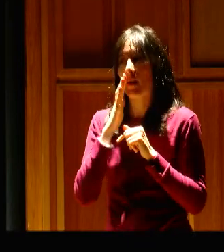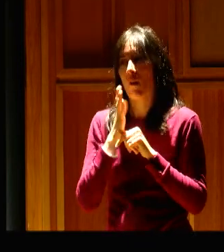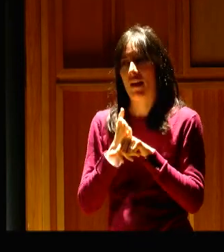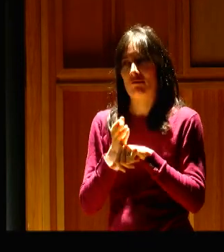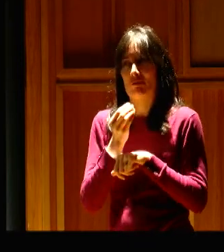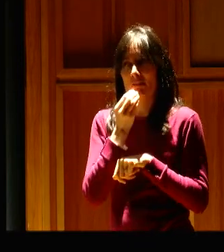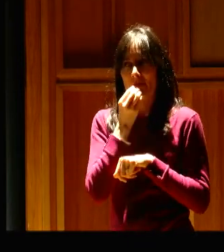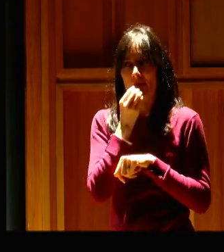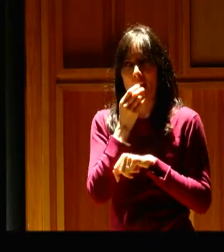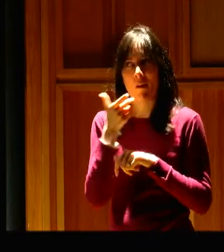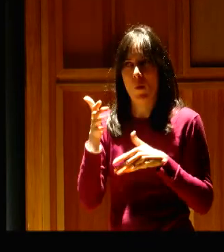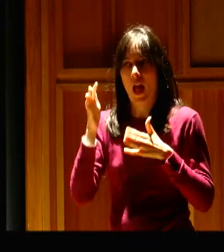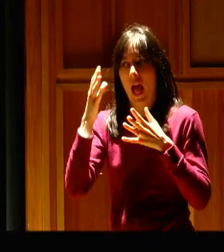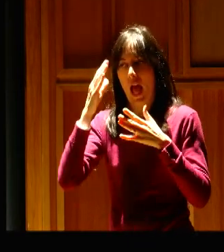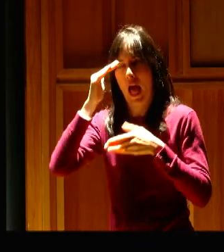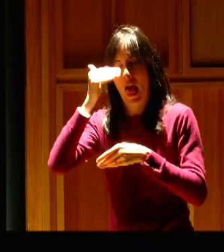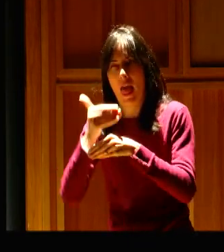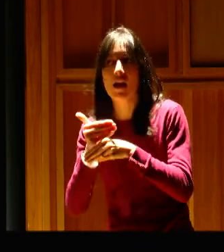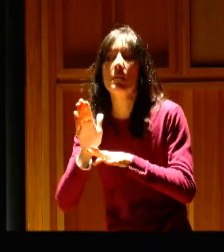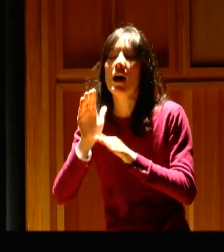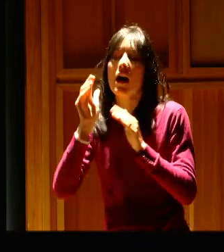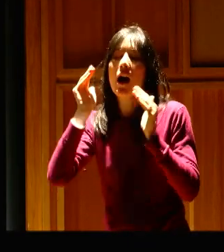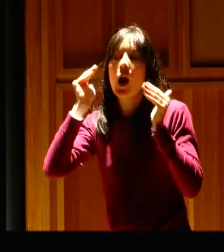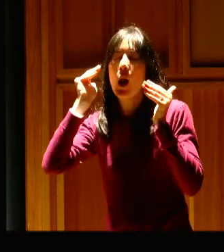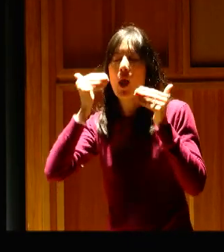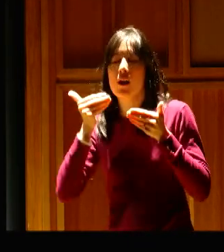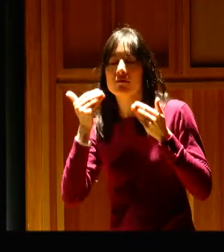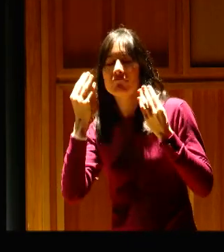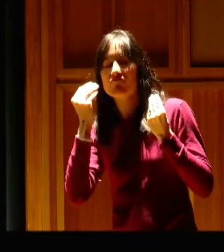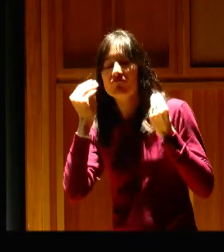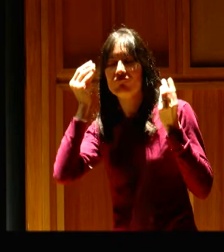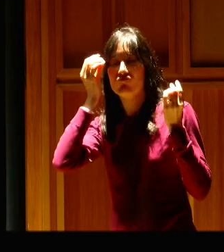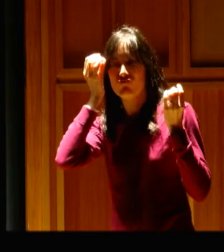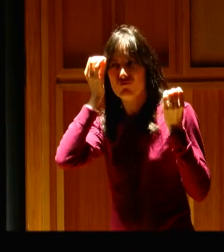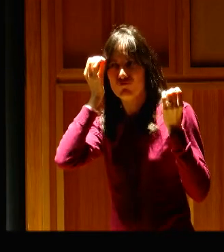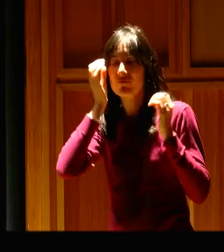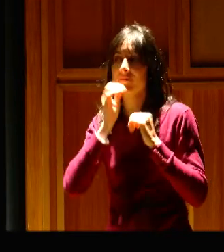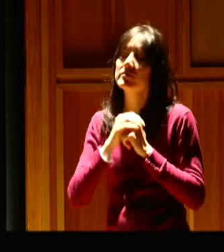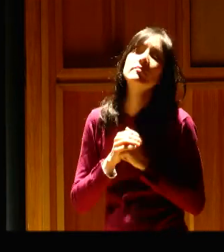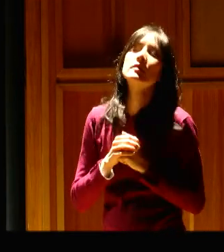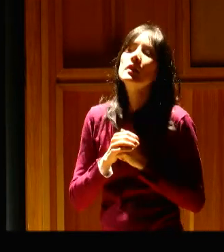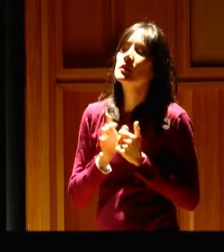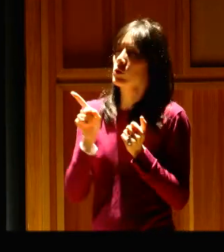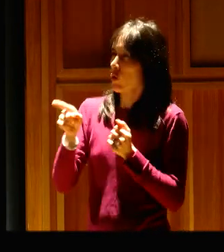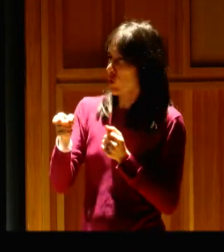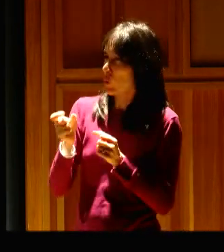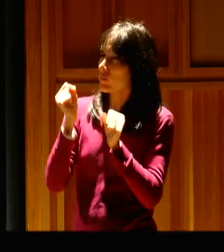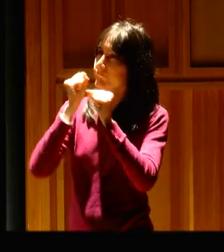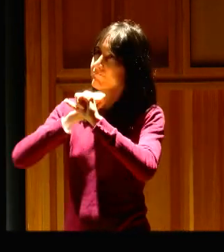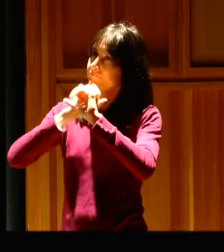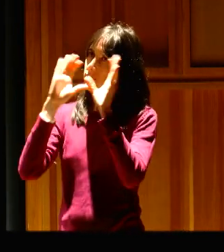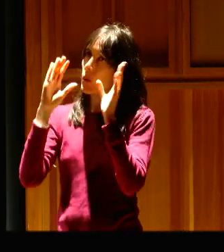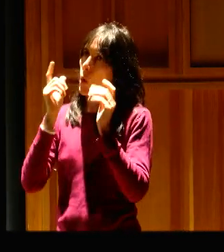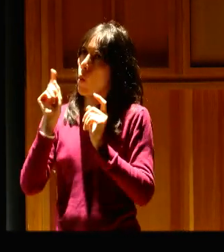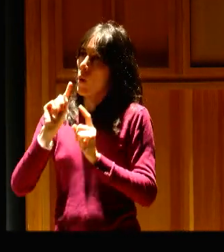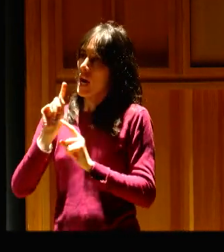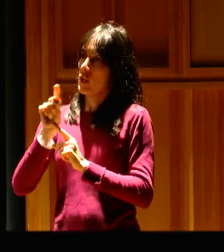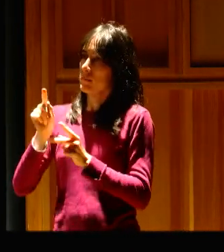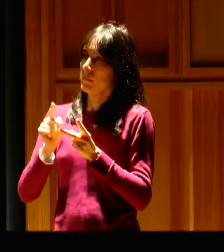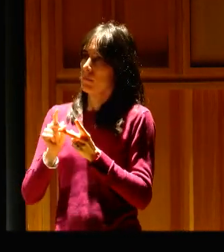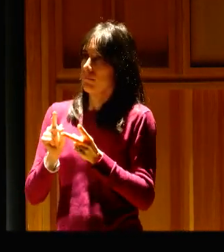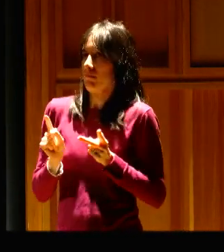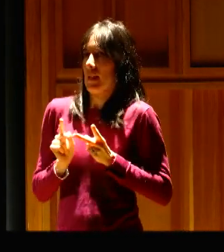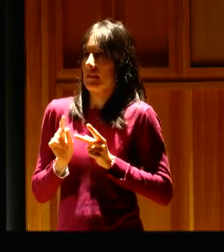lunch, so please stay with me. Close your eyes and think about a place that is important to you and